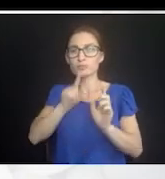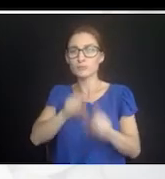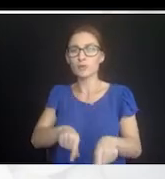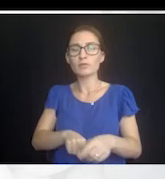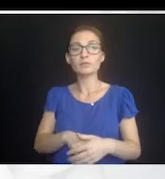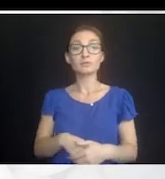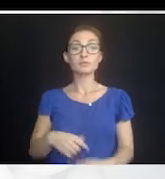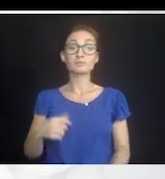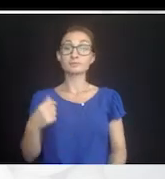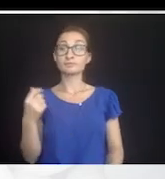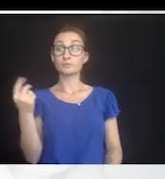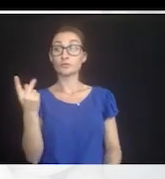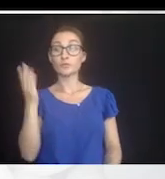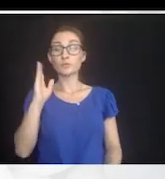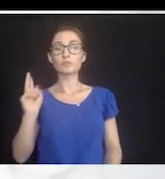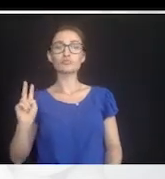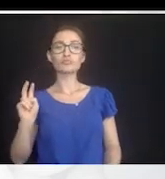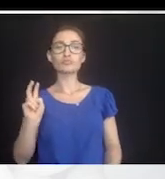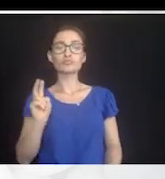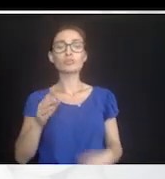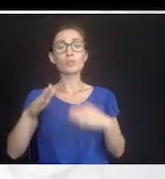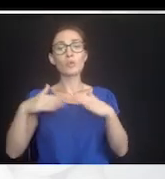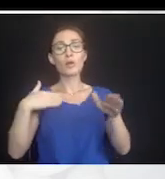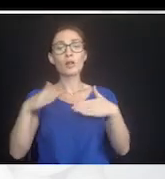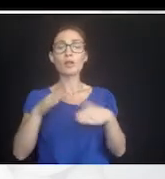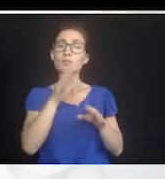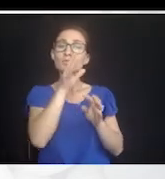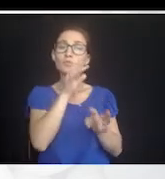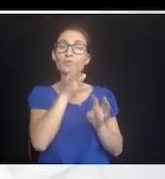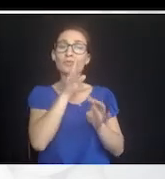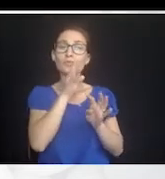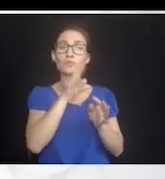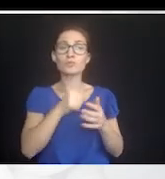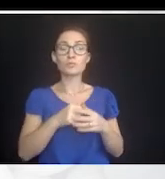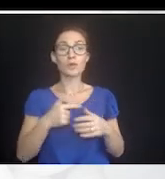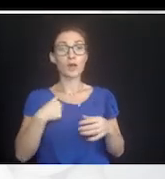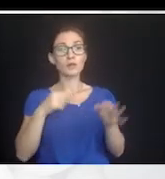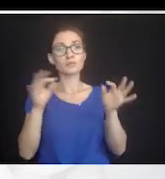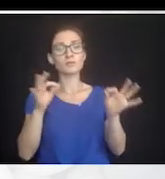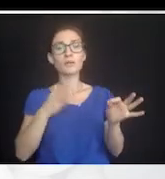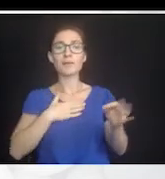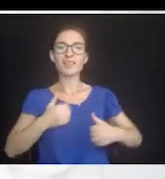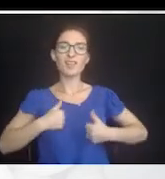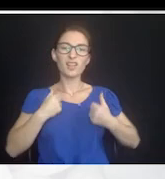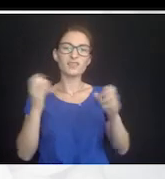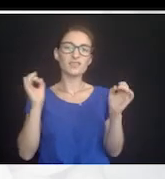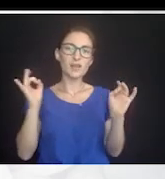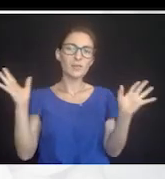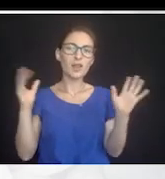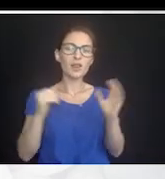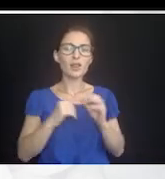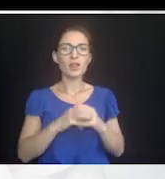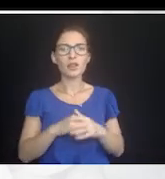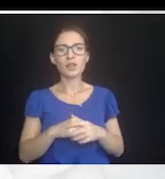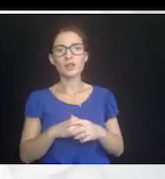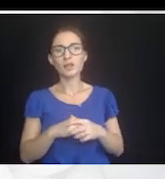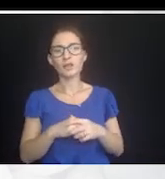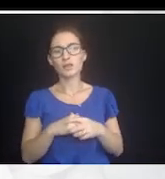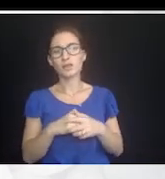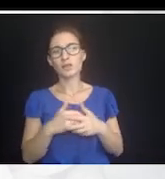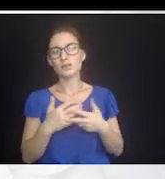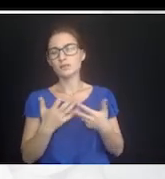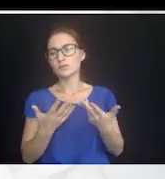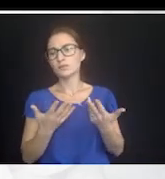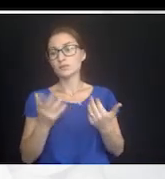in ways that are toxic. We would be walking and talking, and I would be talking